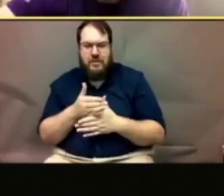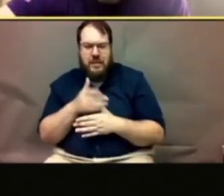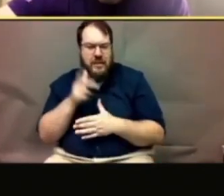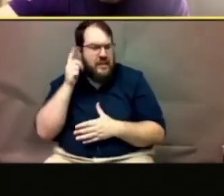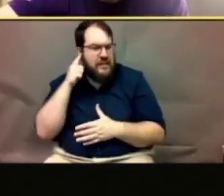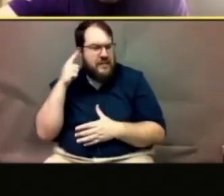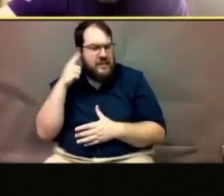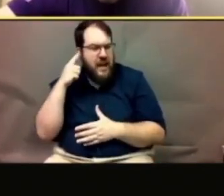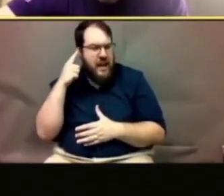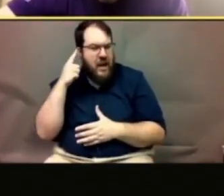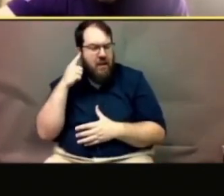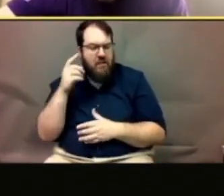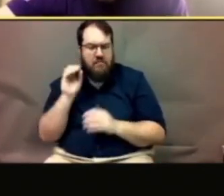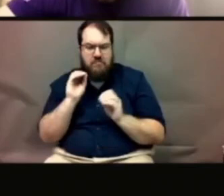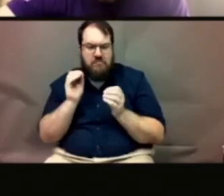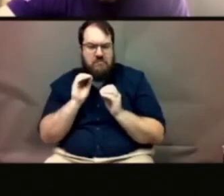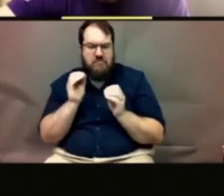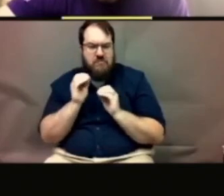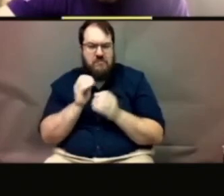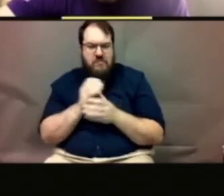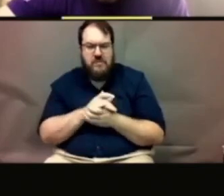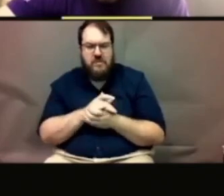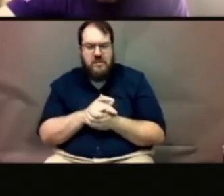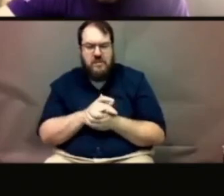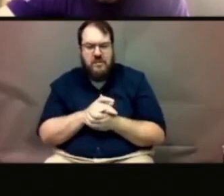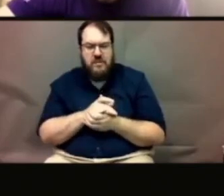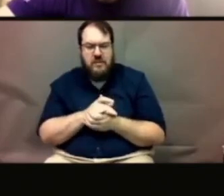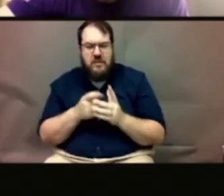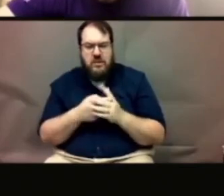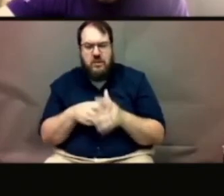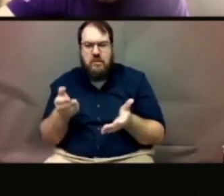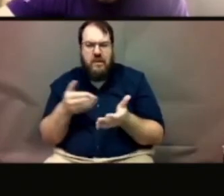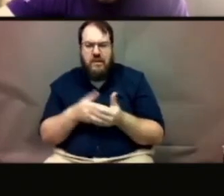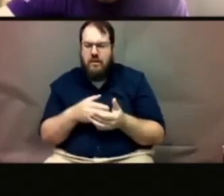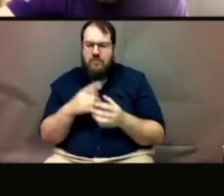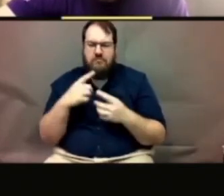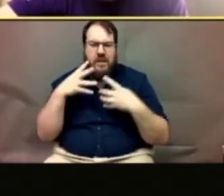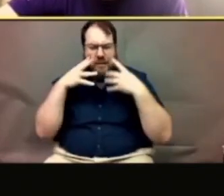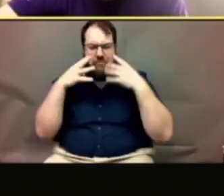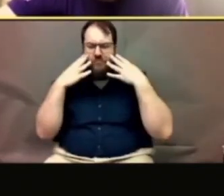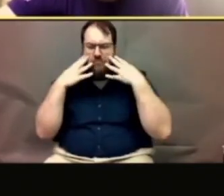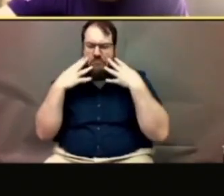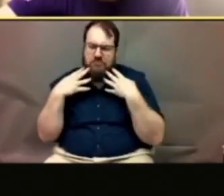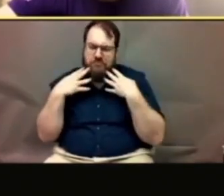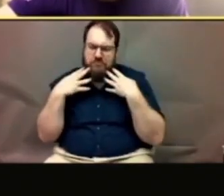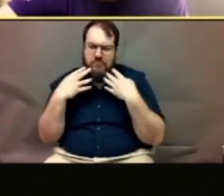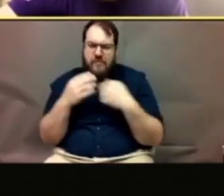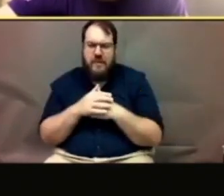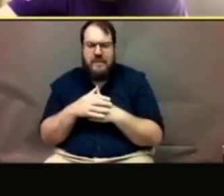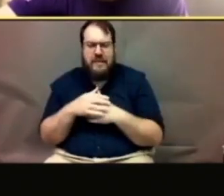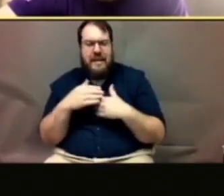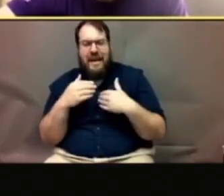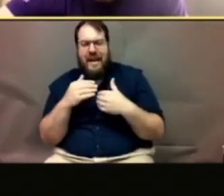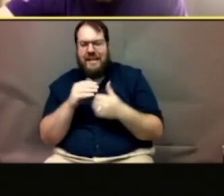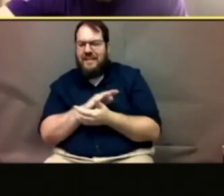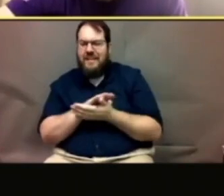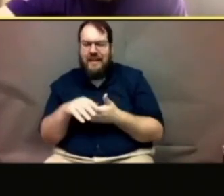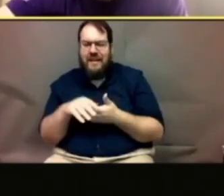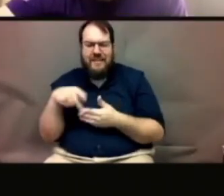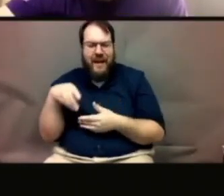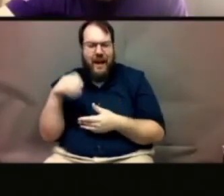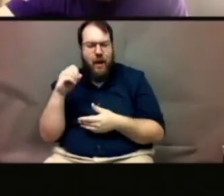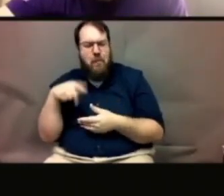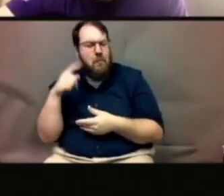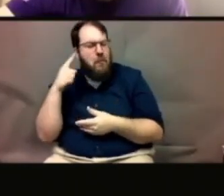Colleen. Oh, okay. Restart that. How sad. Because it makes a nice popping sound when you pop the bubbles. Yeah,